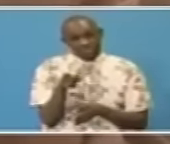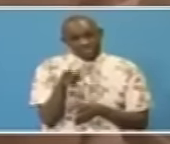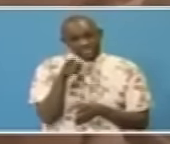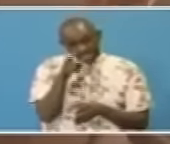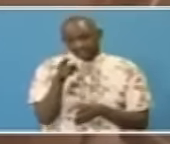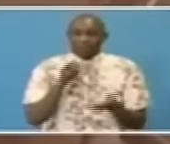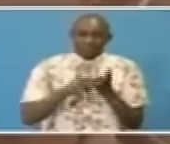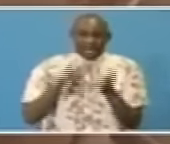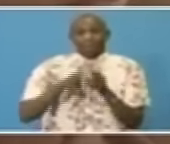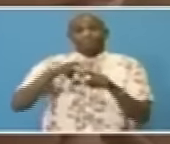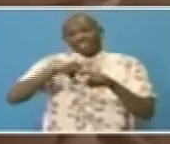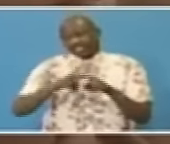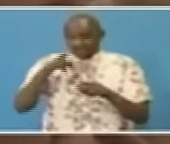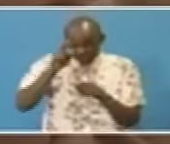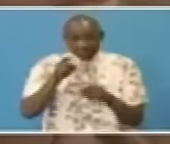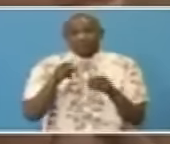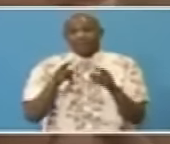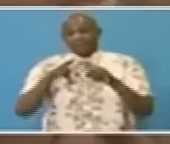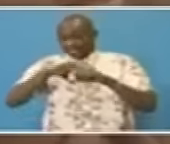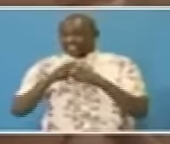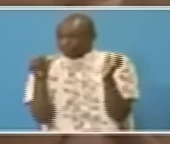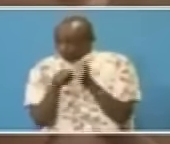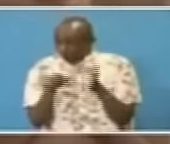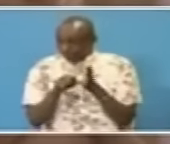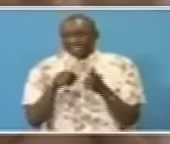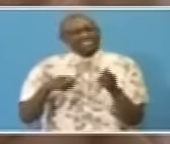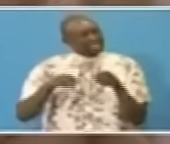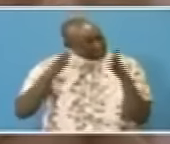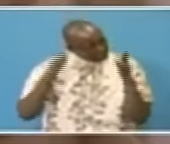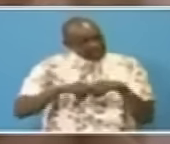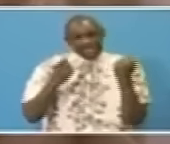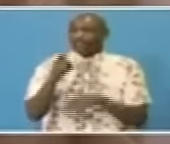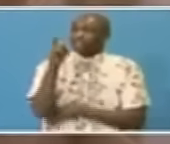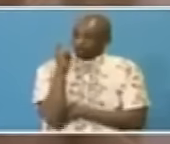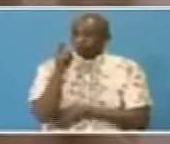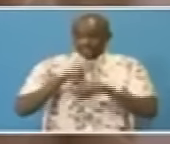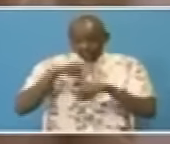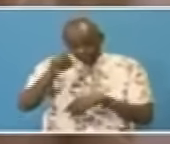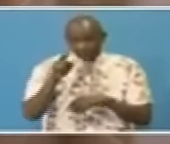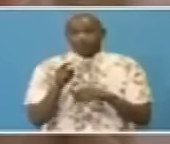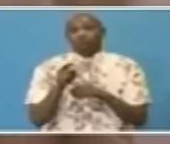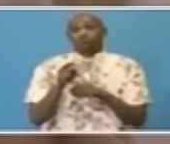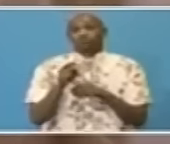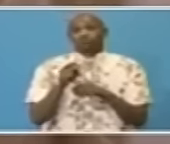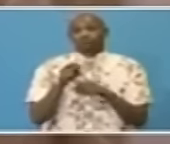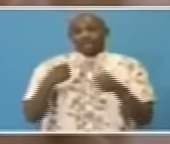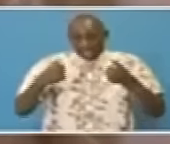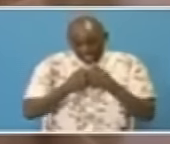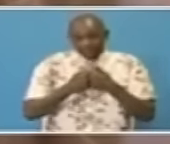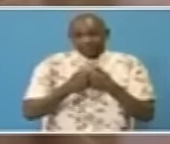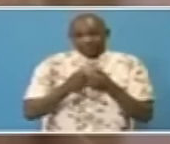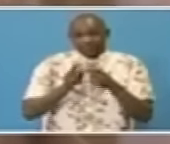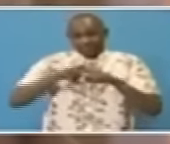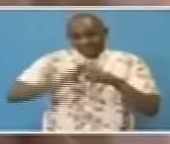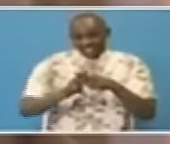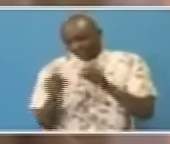will be termed as match fixing, and match fixing is a very great offense in terms of FIFA and football, and